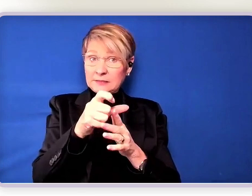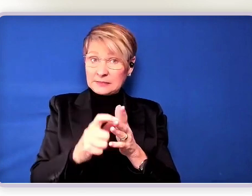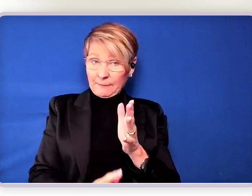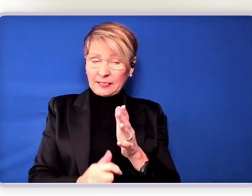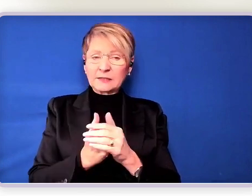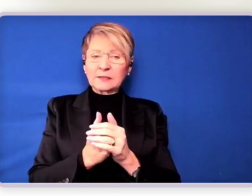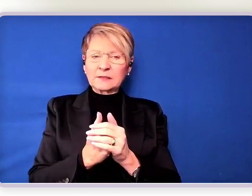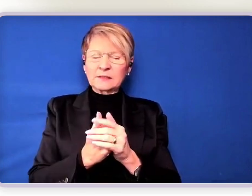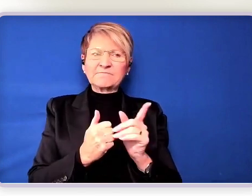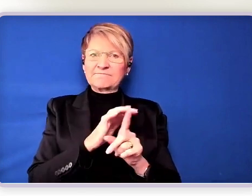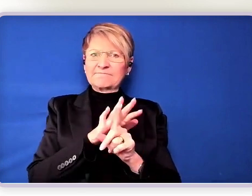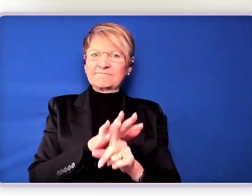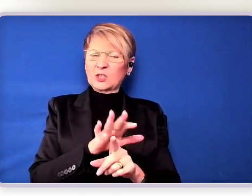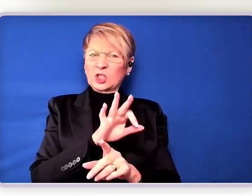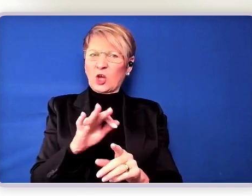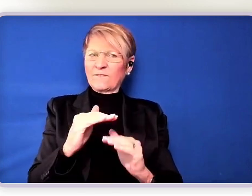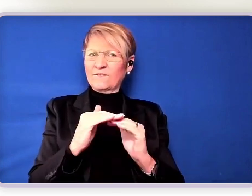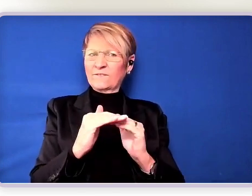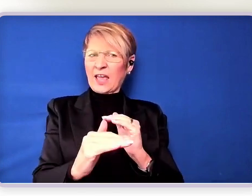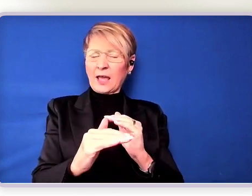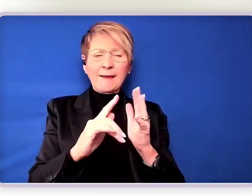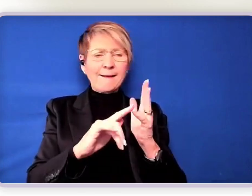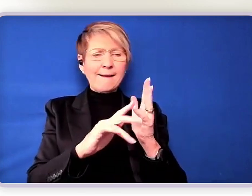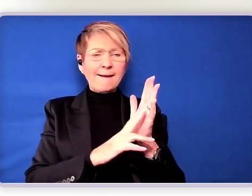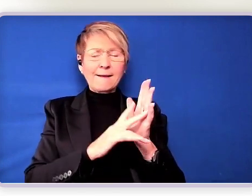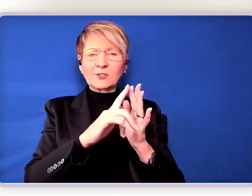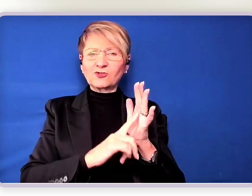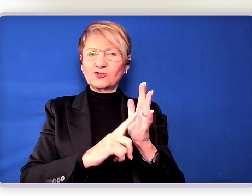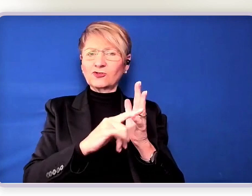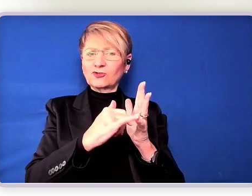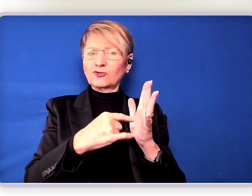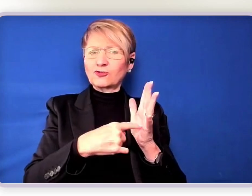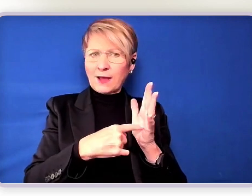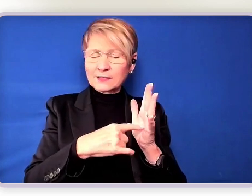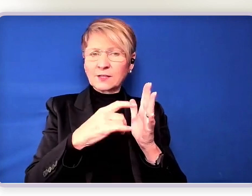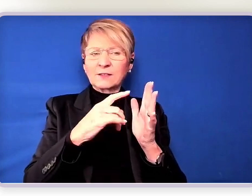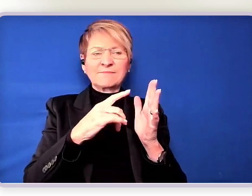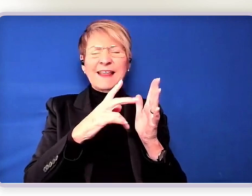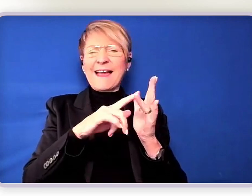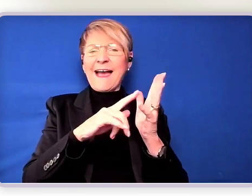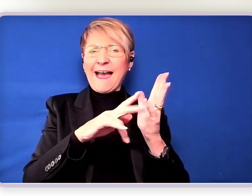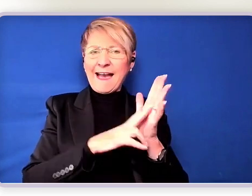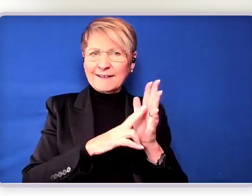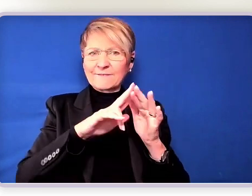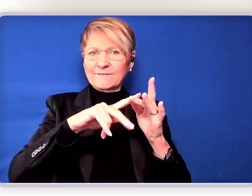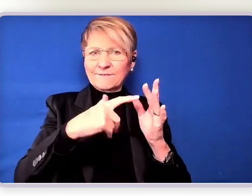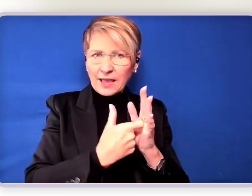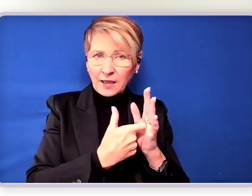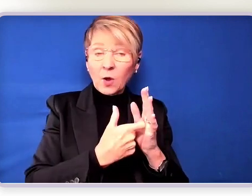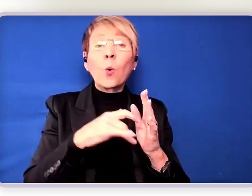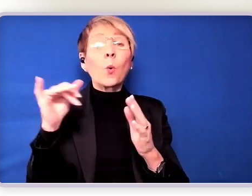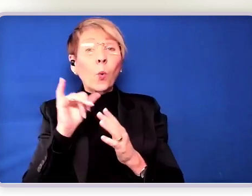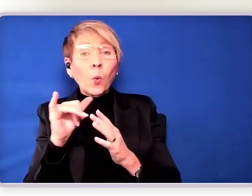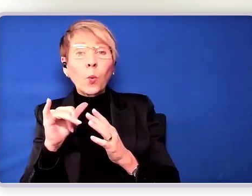unfair and unjust, or when it's unlawful. And even though I am the manager of the Disability Discrimination